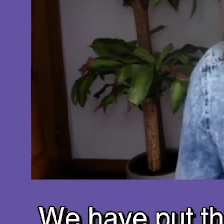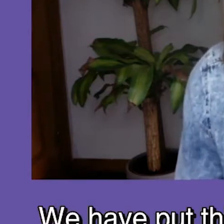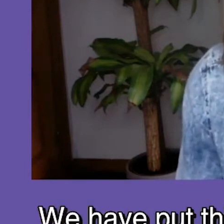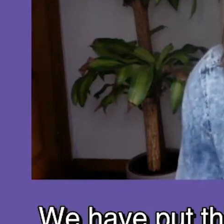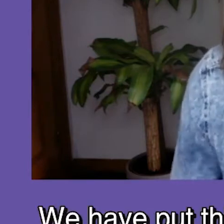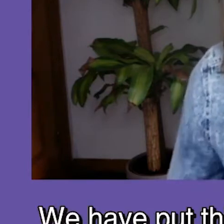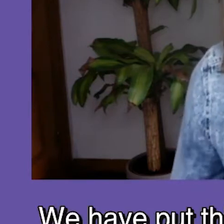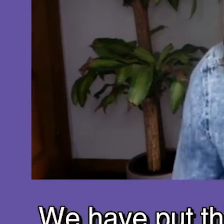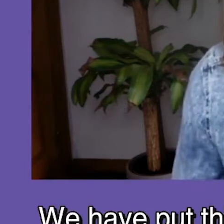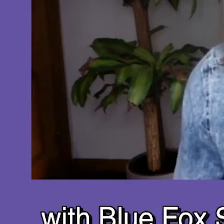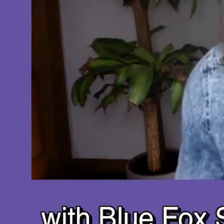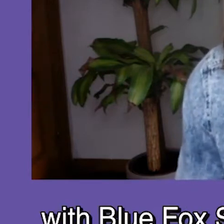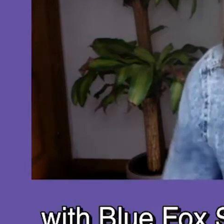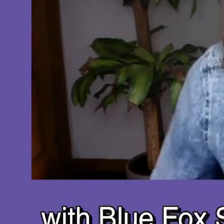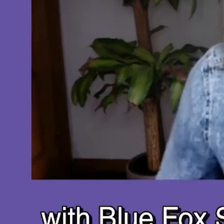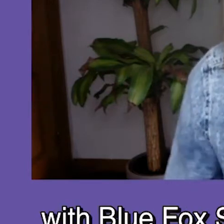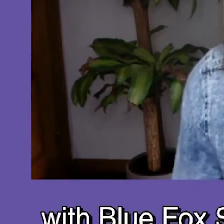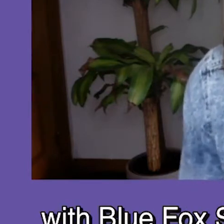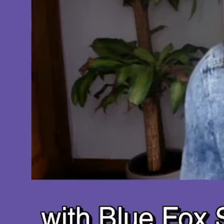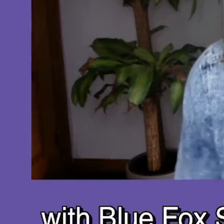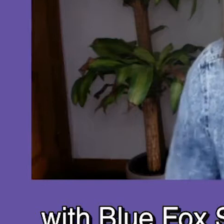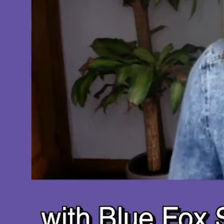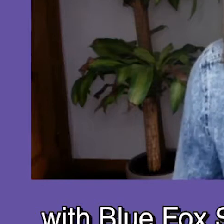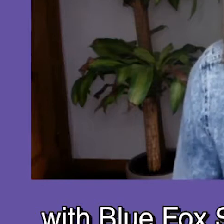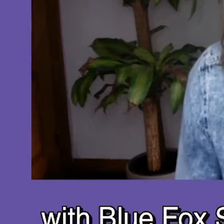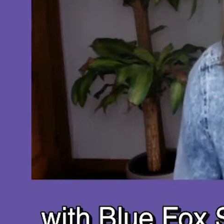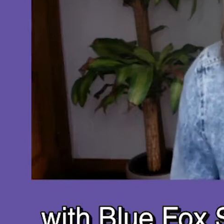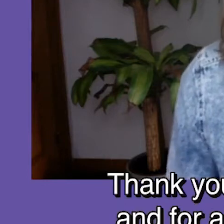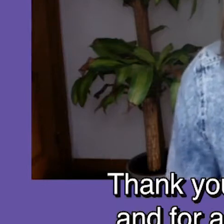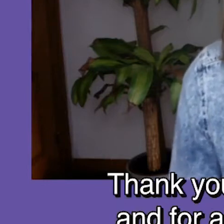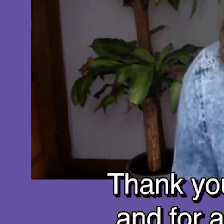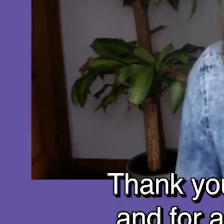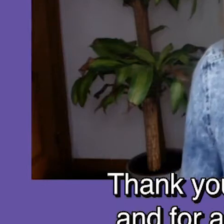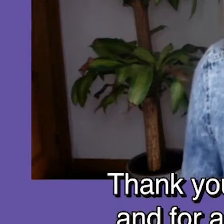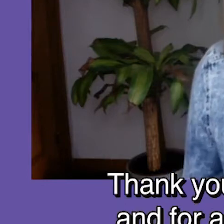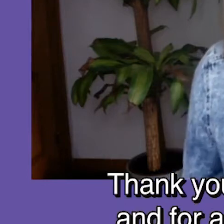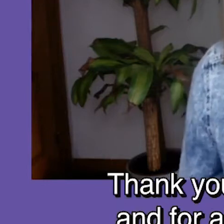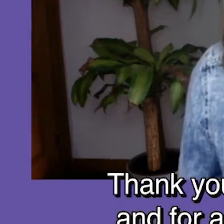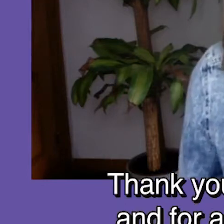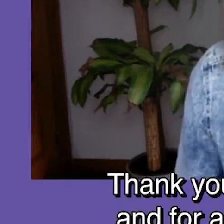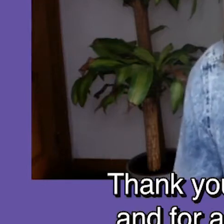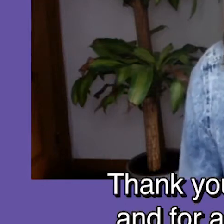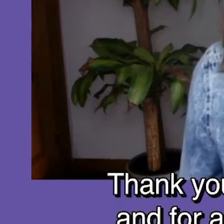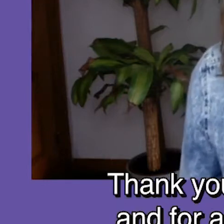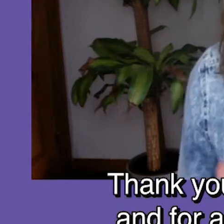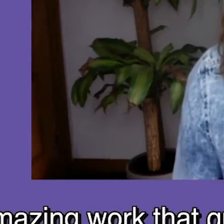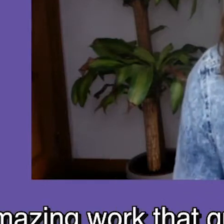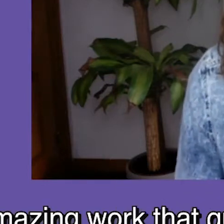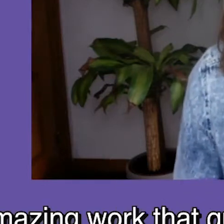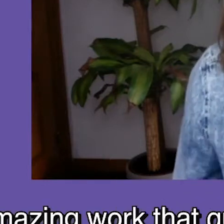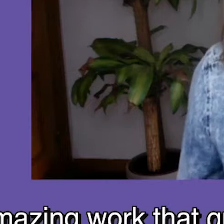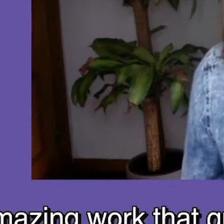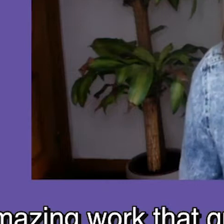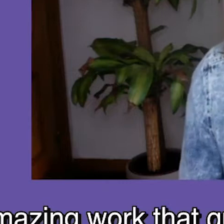in collaboration with Blue Fox Studios and Film Feels Connected. Thank you very, very much for their support and for allowing us to share the amazing work